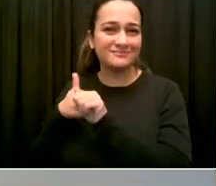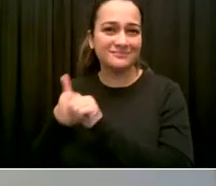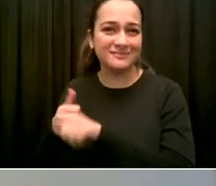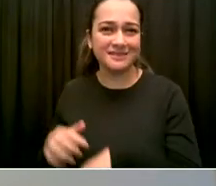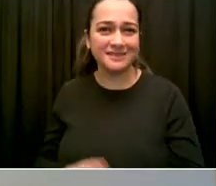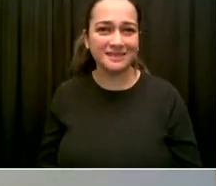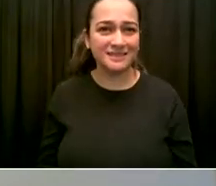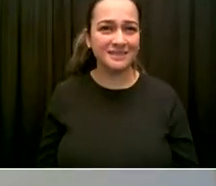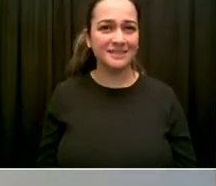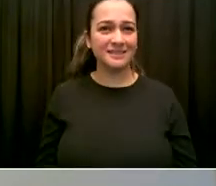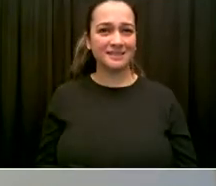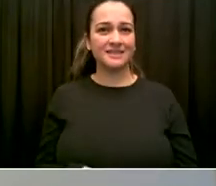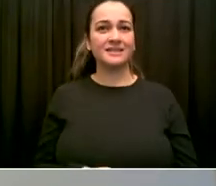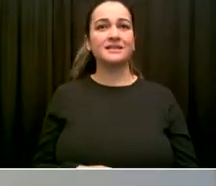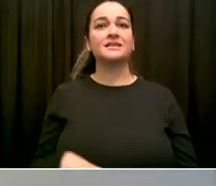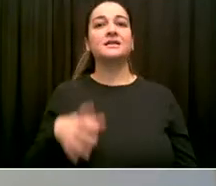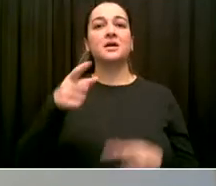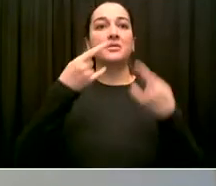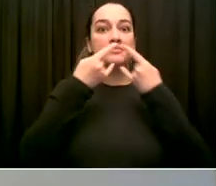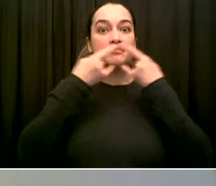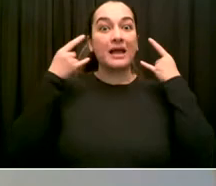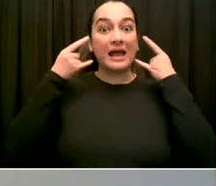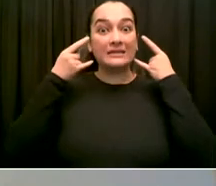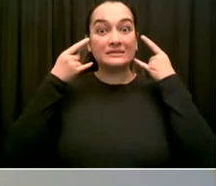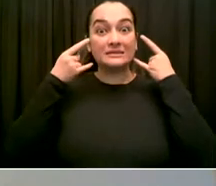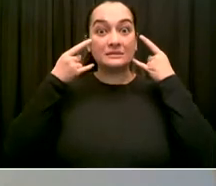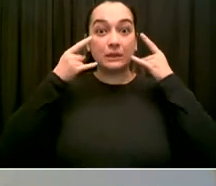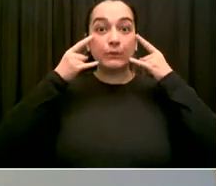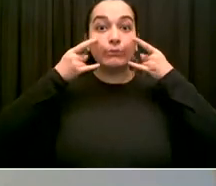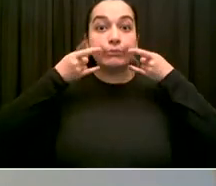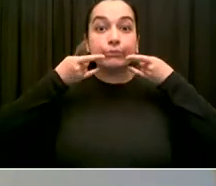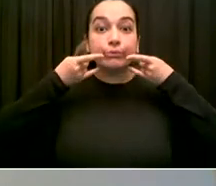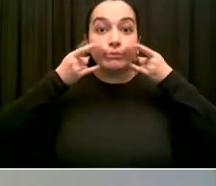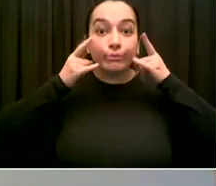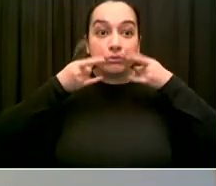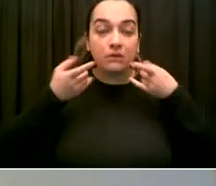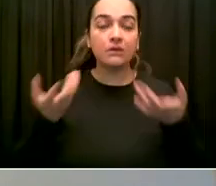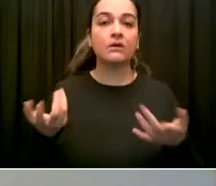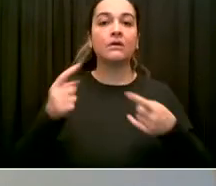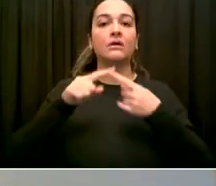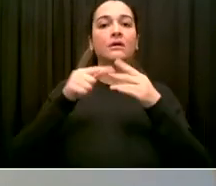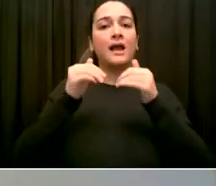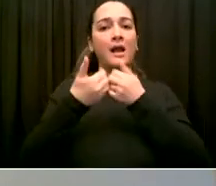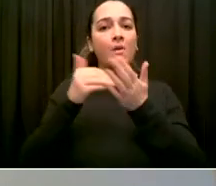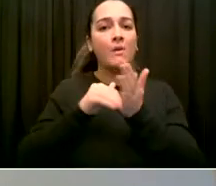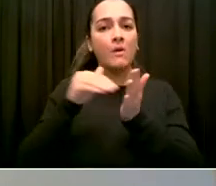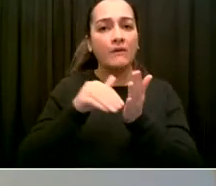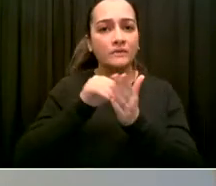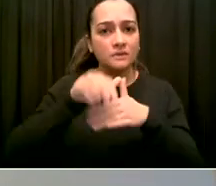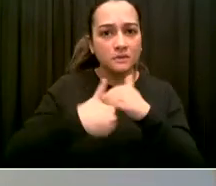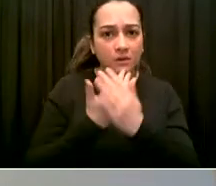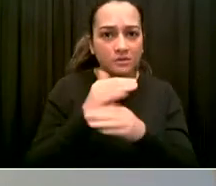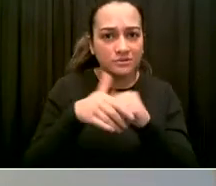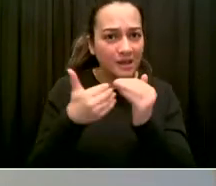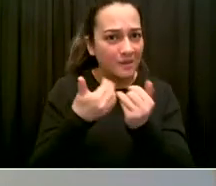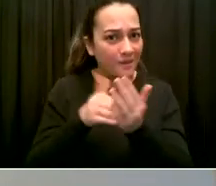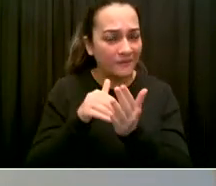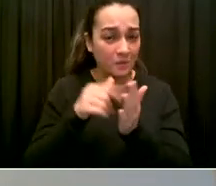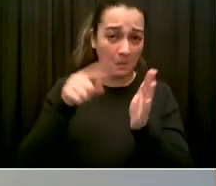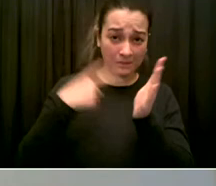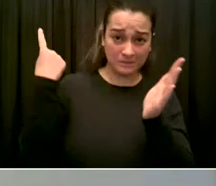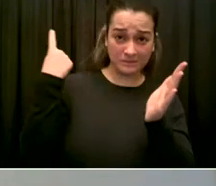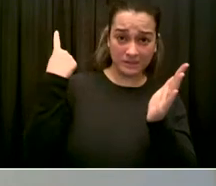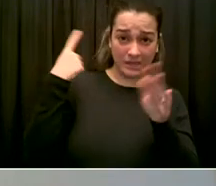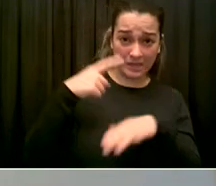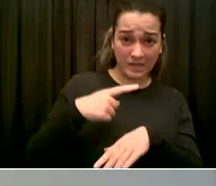for frequency of hand washing, because we know some things can be transmitted by person to person. You have to account for ventilation. You have to account for